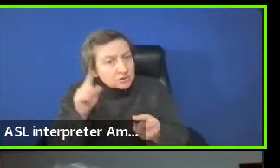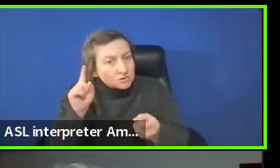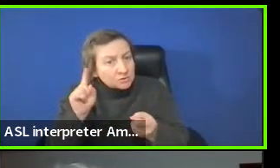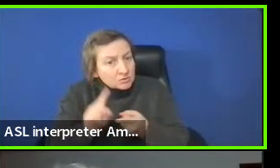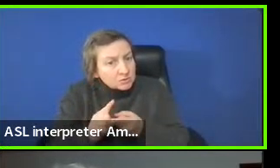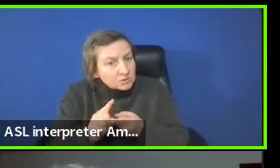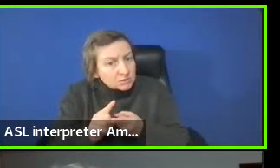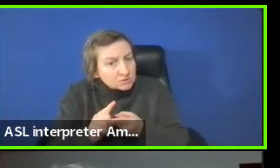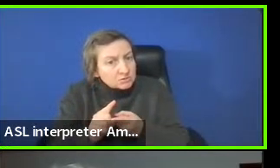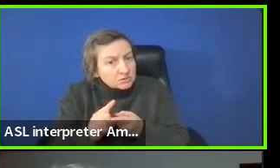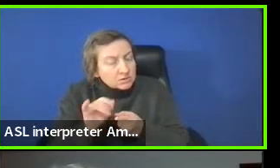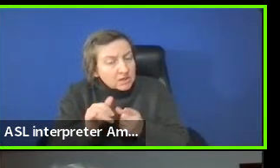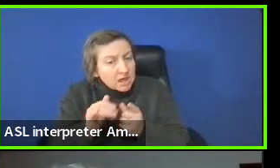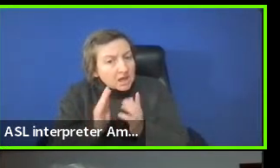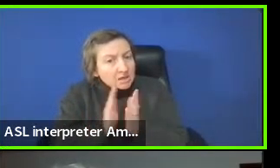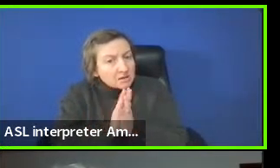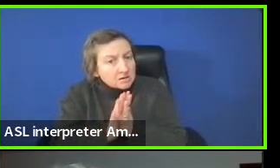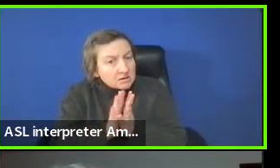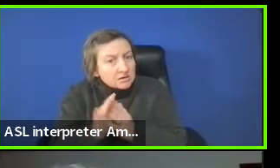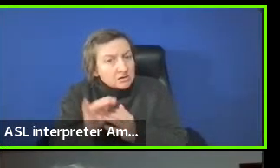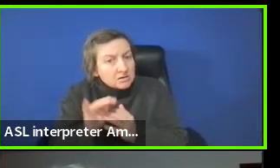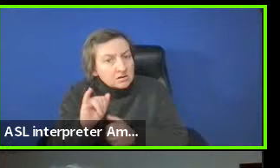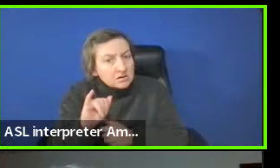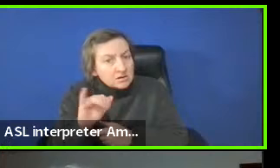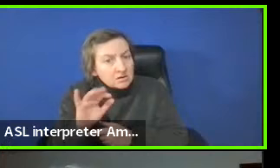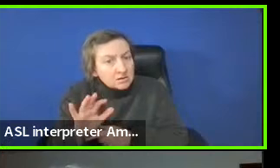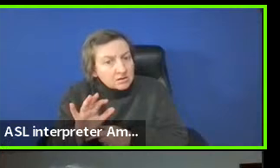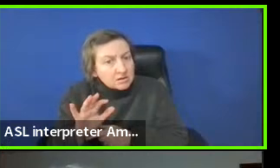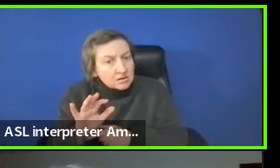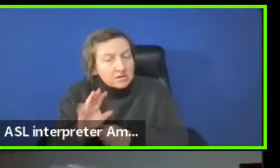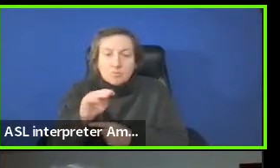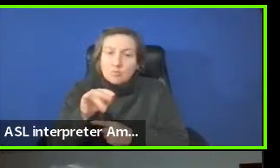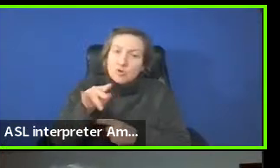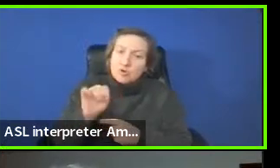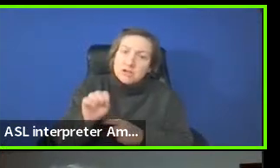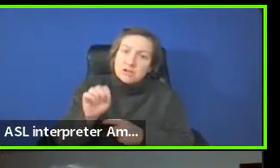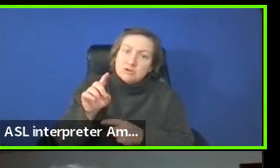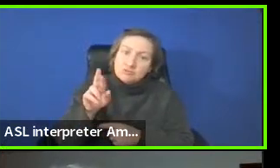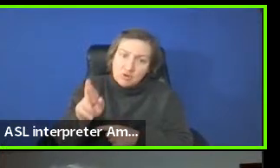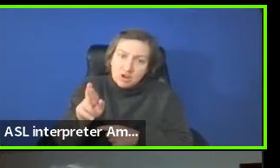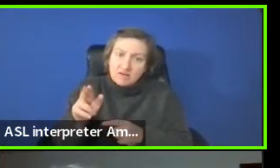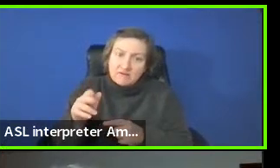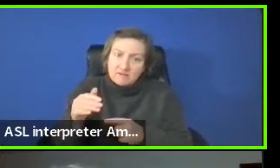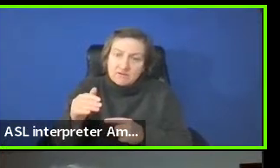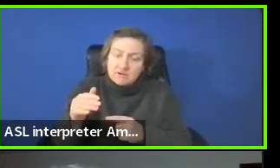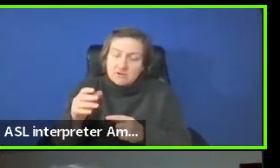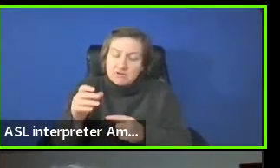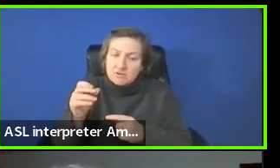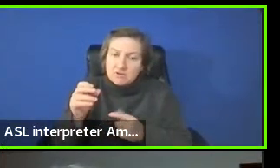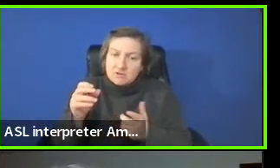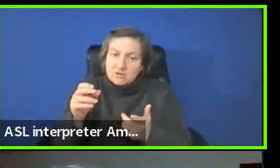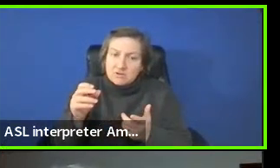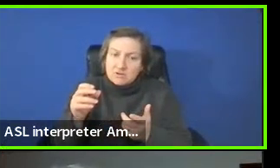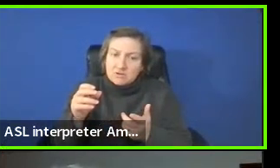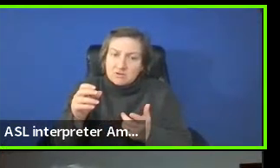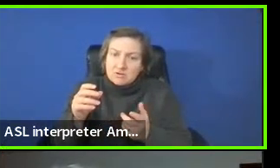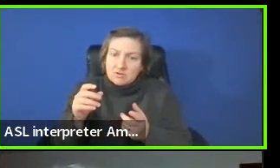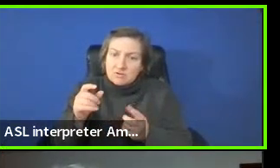the congestion at Marine Drive or coming from the